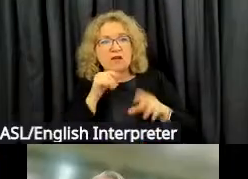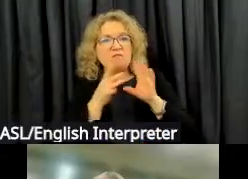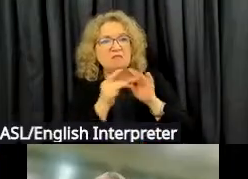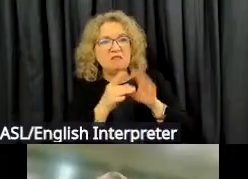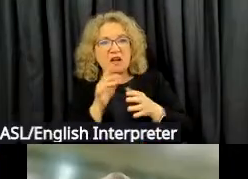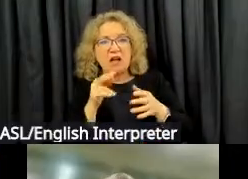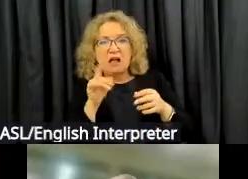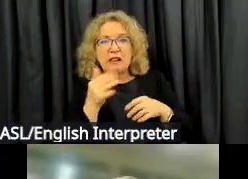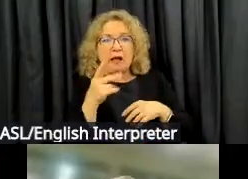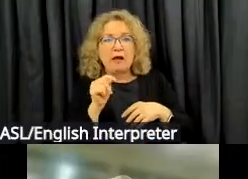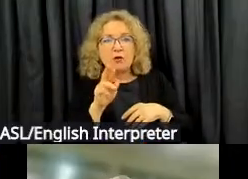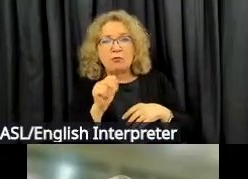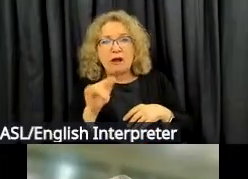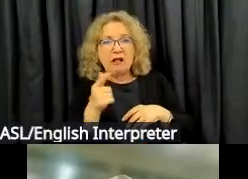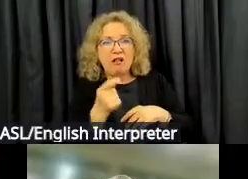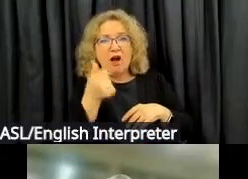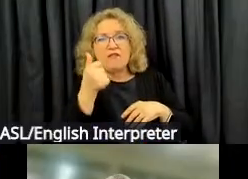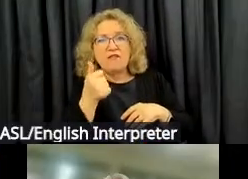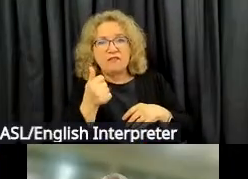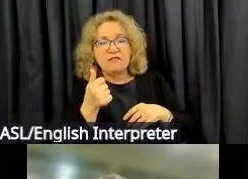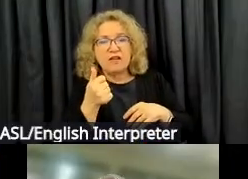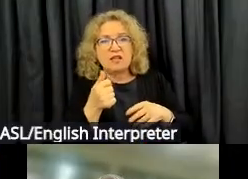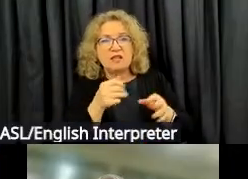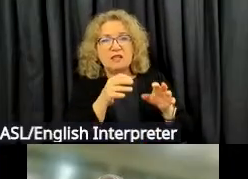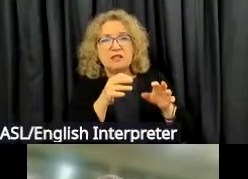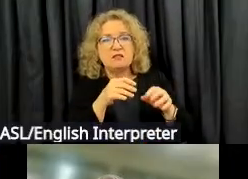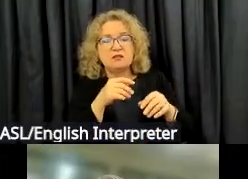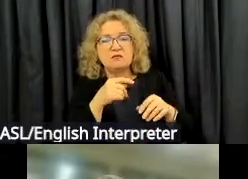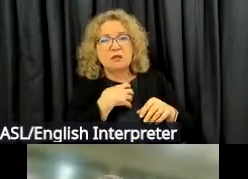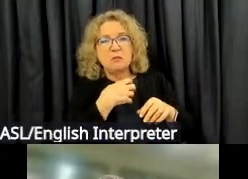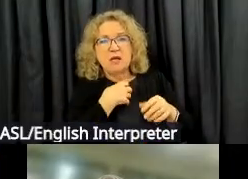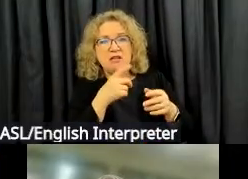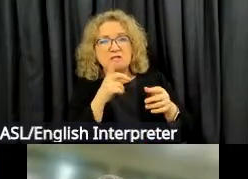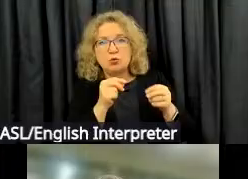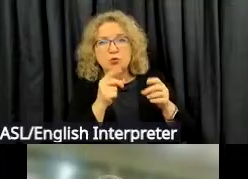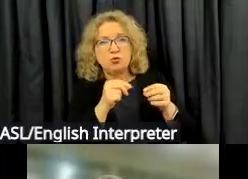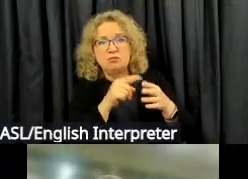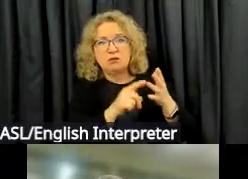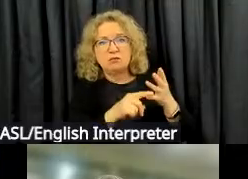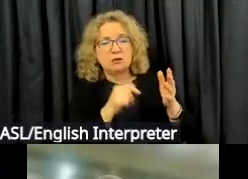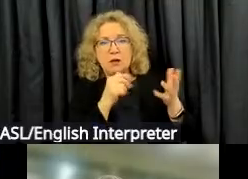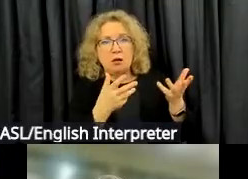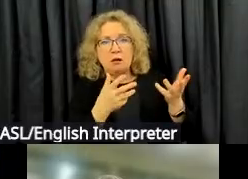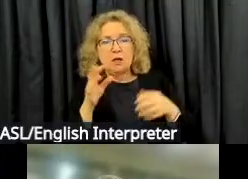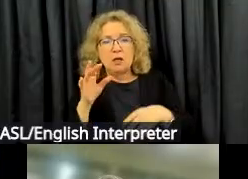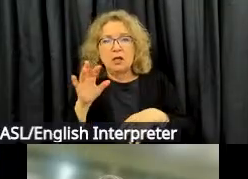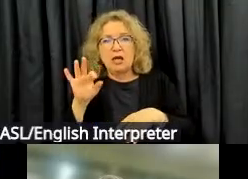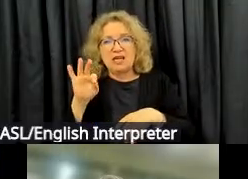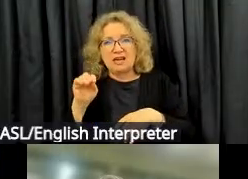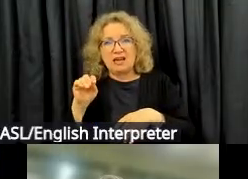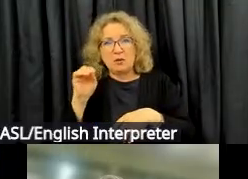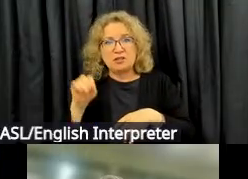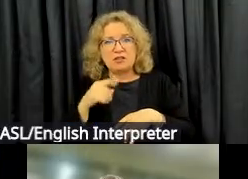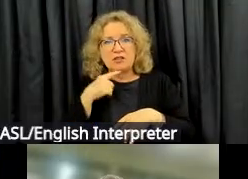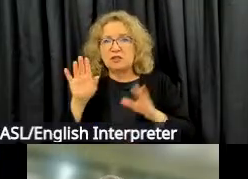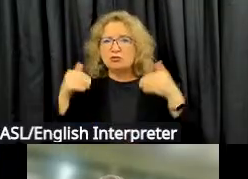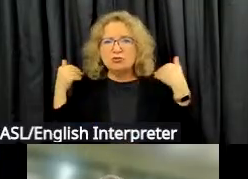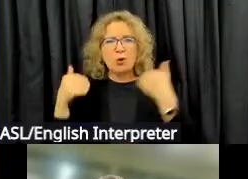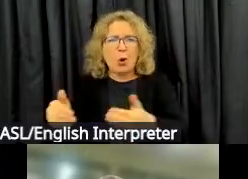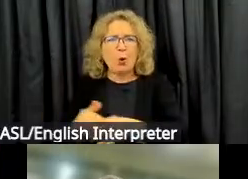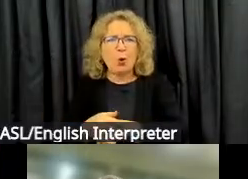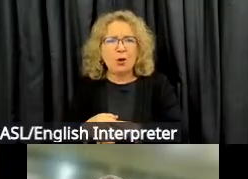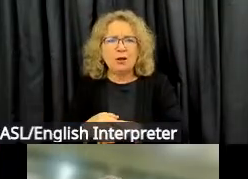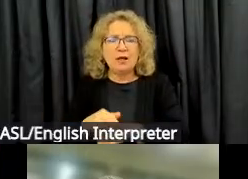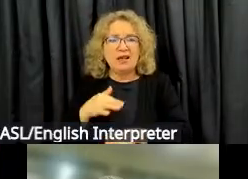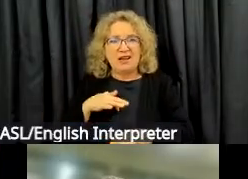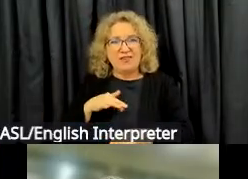this. I feel that is a very vocal minority who is pushing